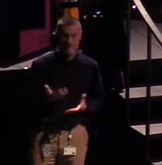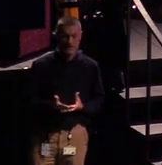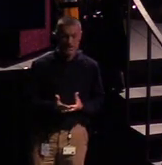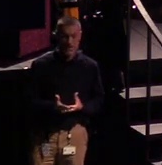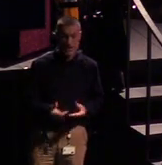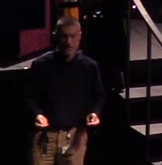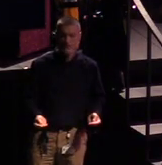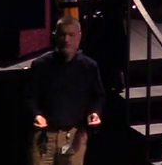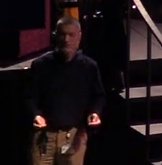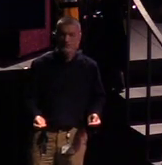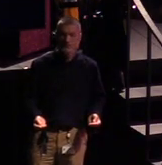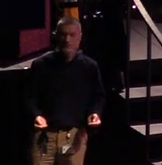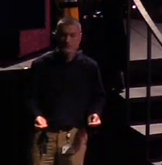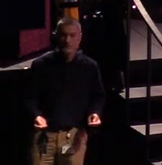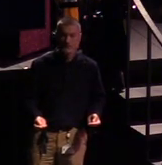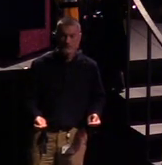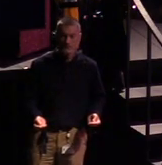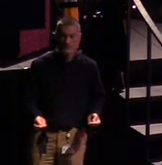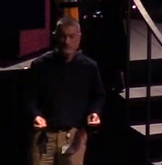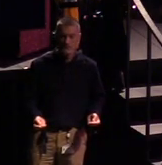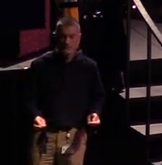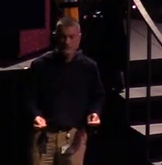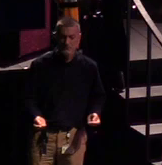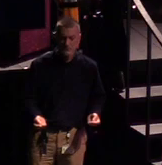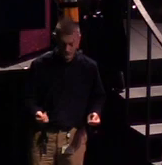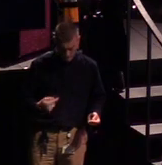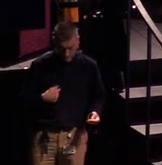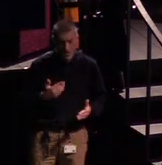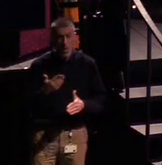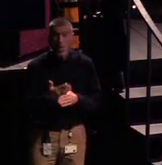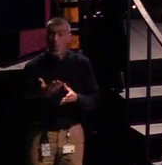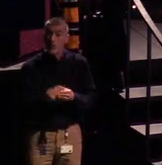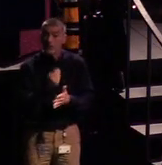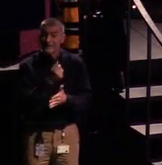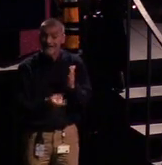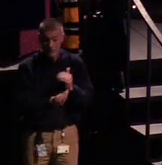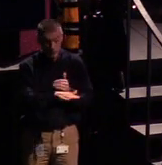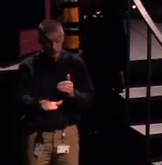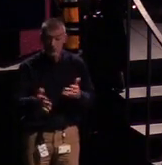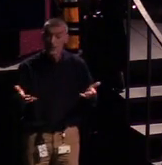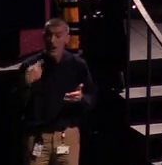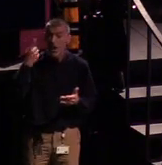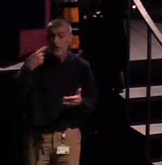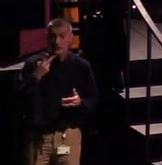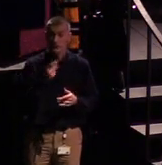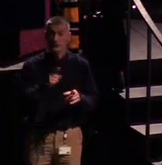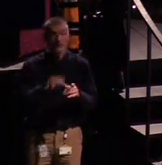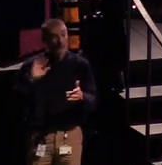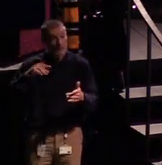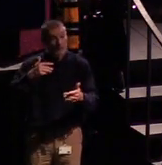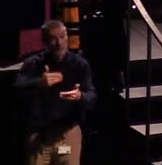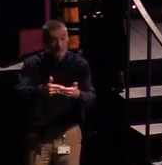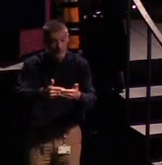as someone who's worked with disabled children in London for over 20 years I've seen firsthand